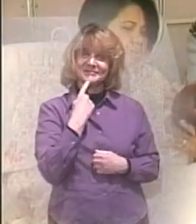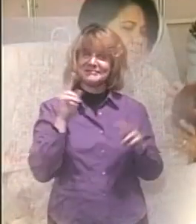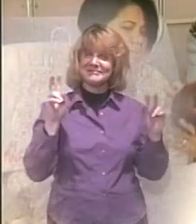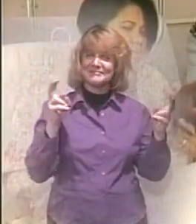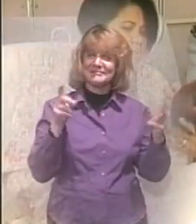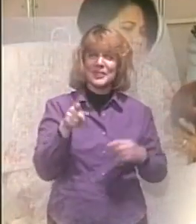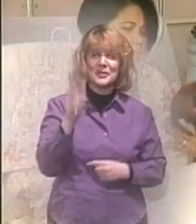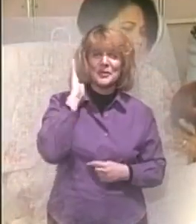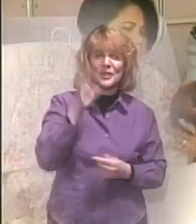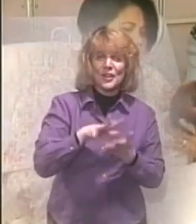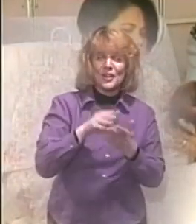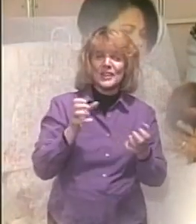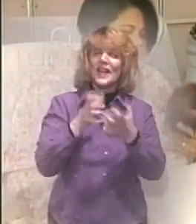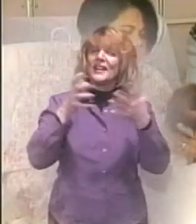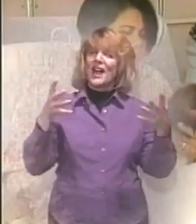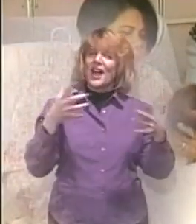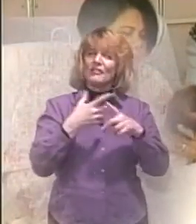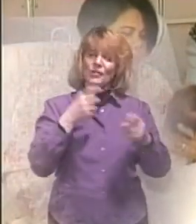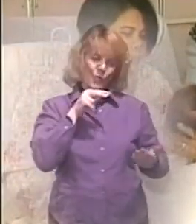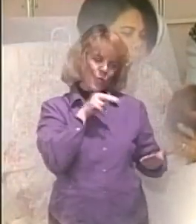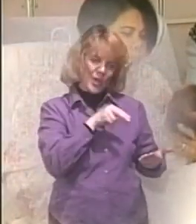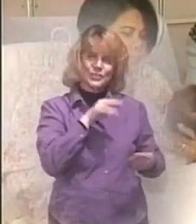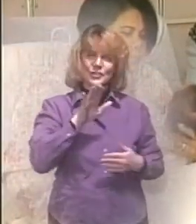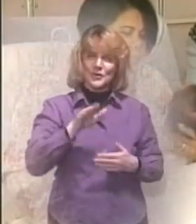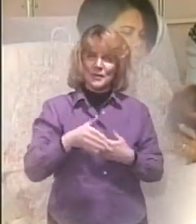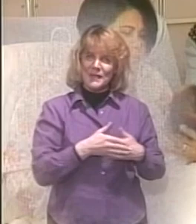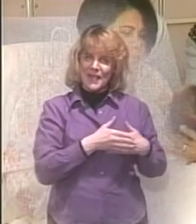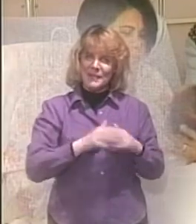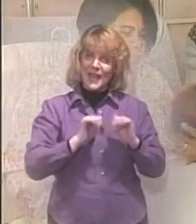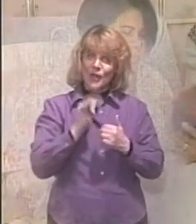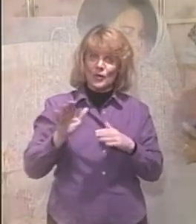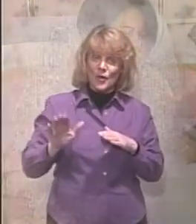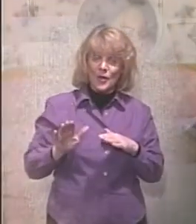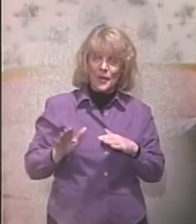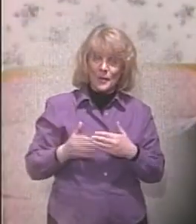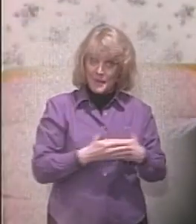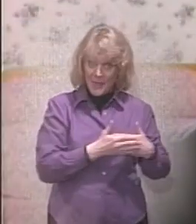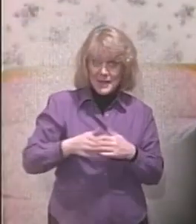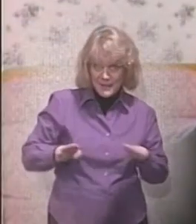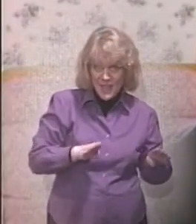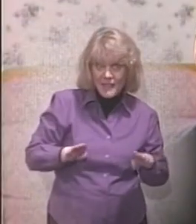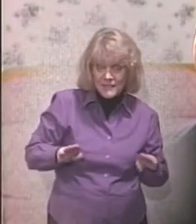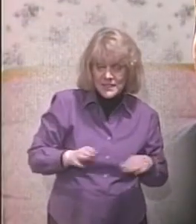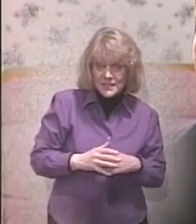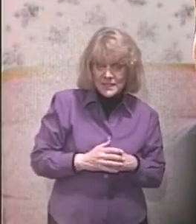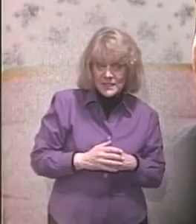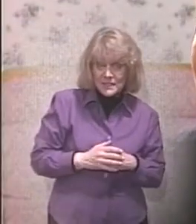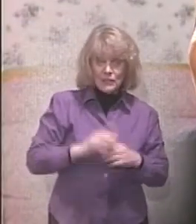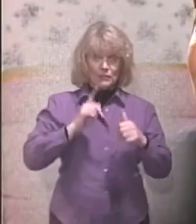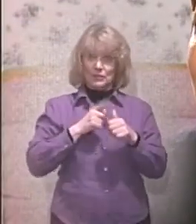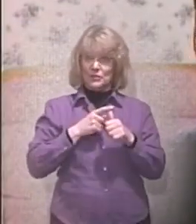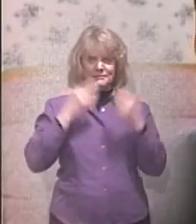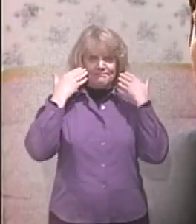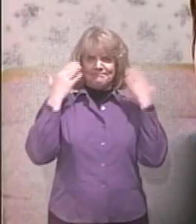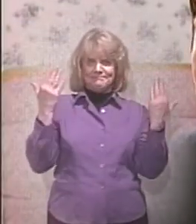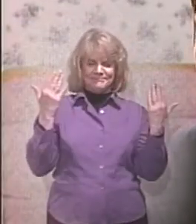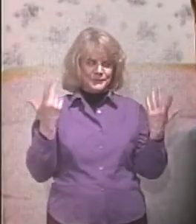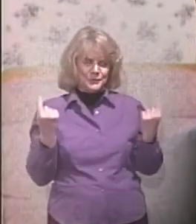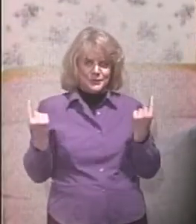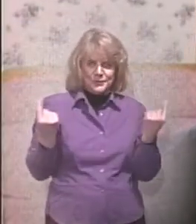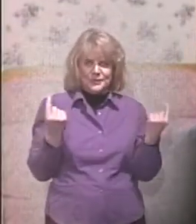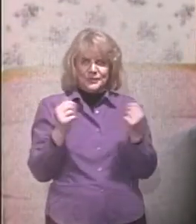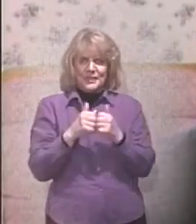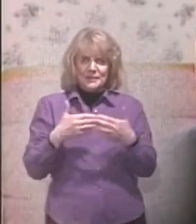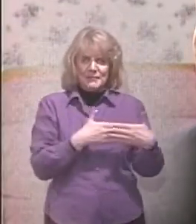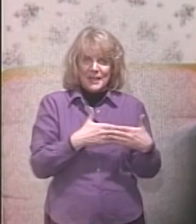You will learn a lot from your baby by how your baby behaves. And at first, you may not know exactly what to do or